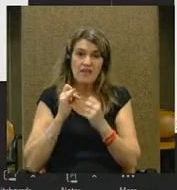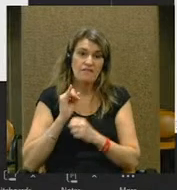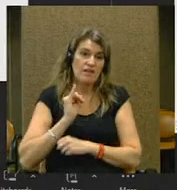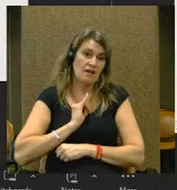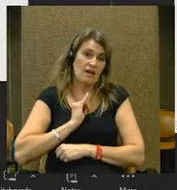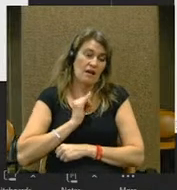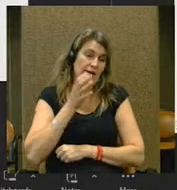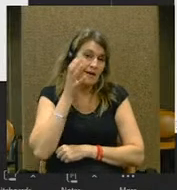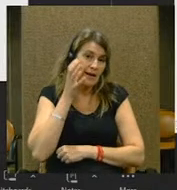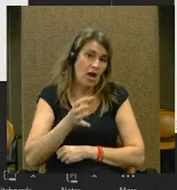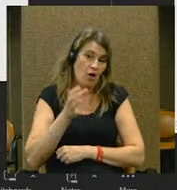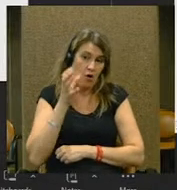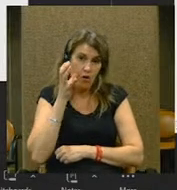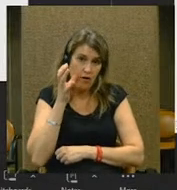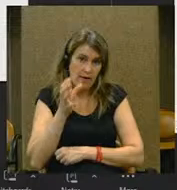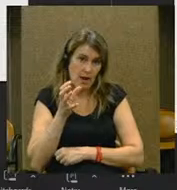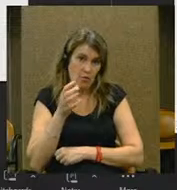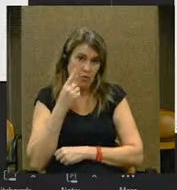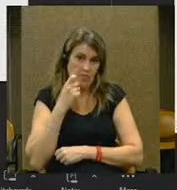are exploring